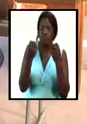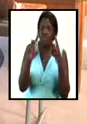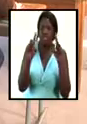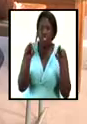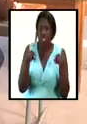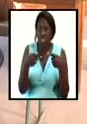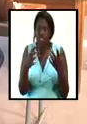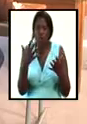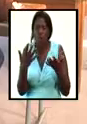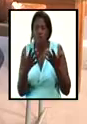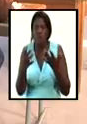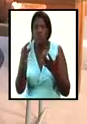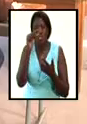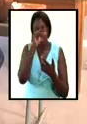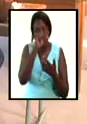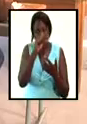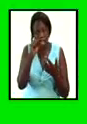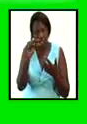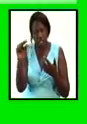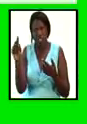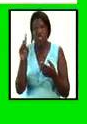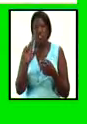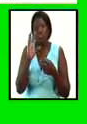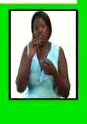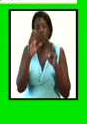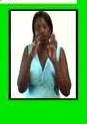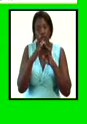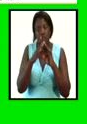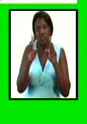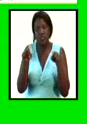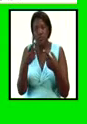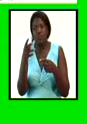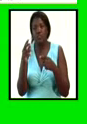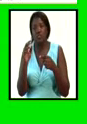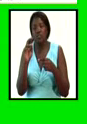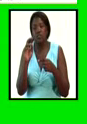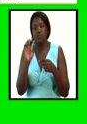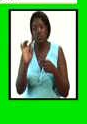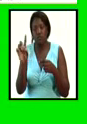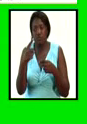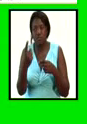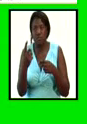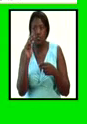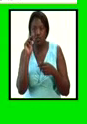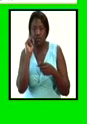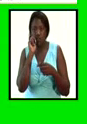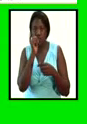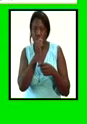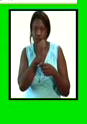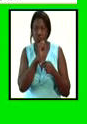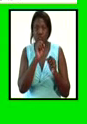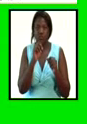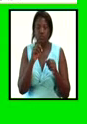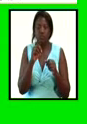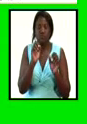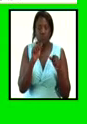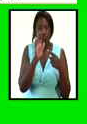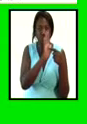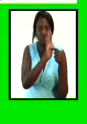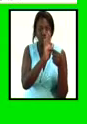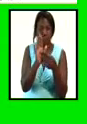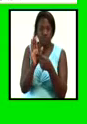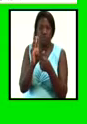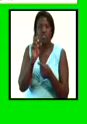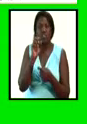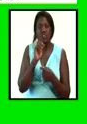sentence mention something that belongs to the noun? Glad you asked. Look at the table. Like